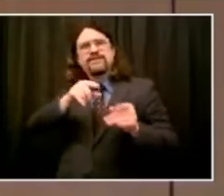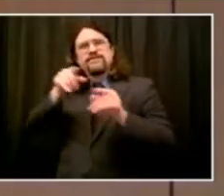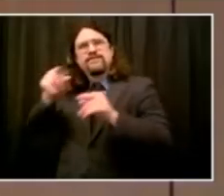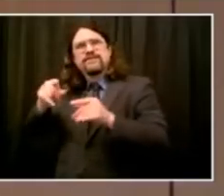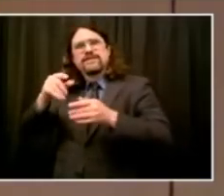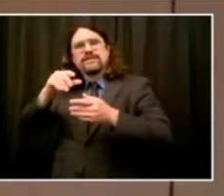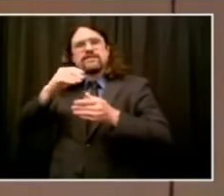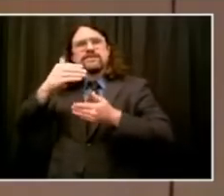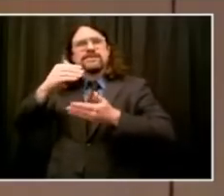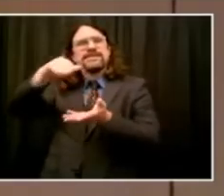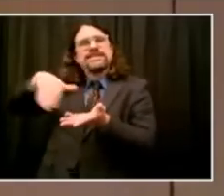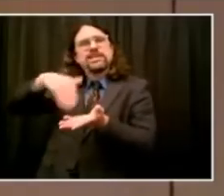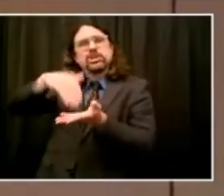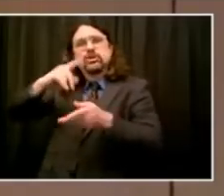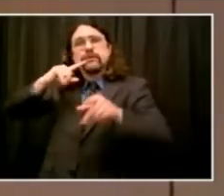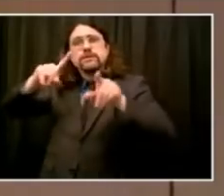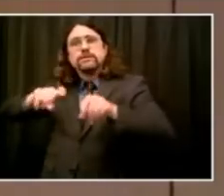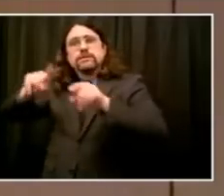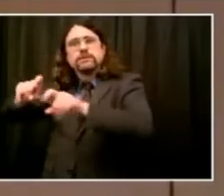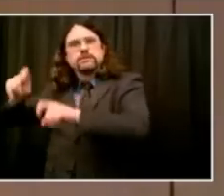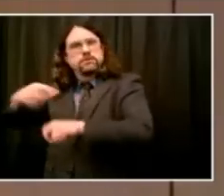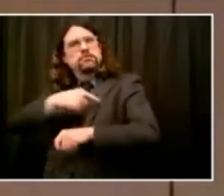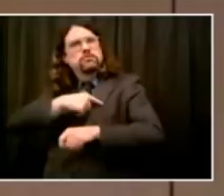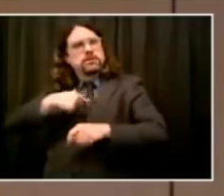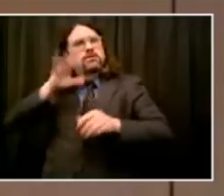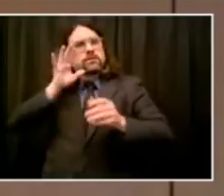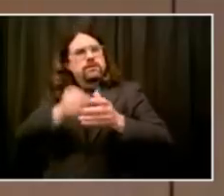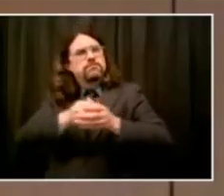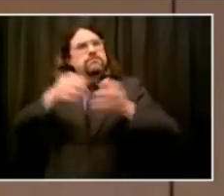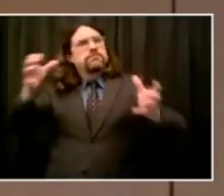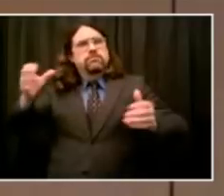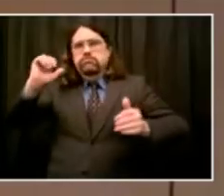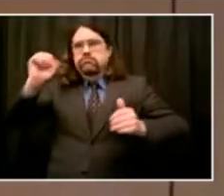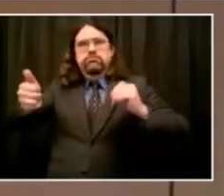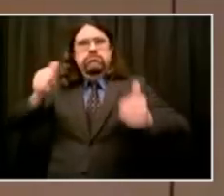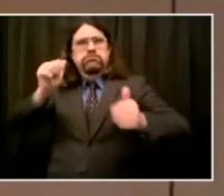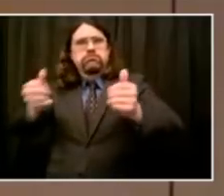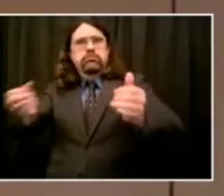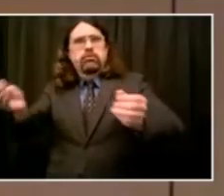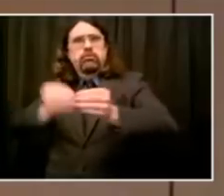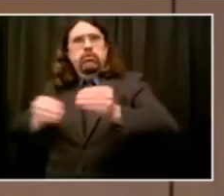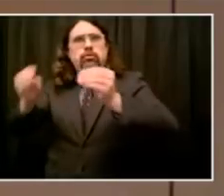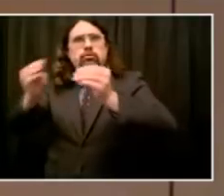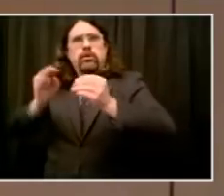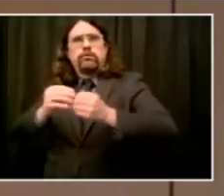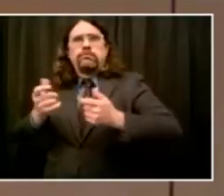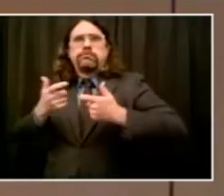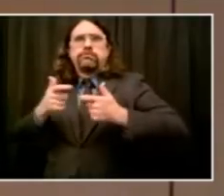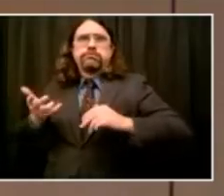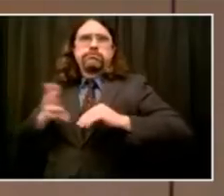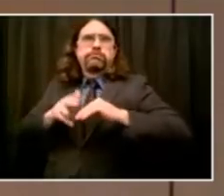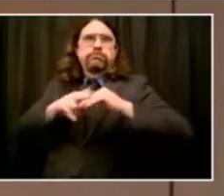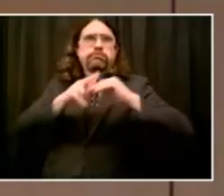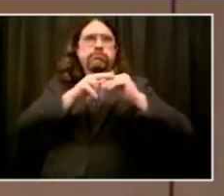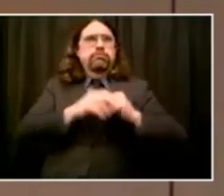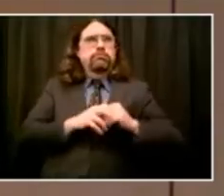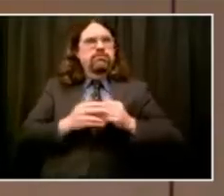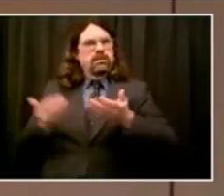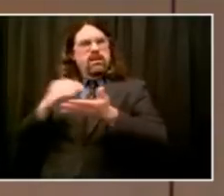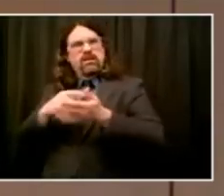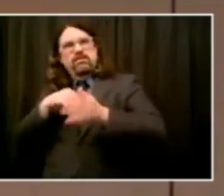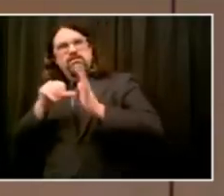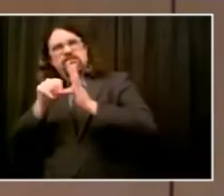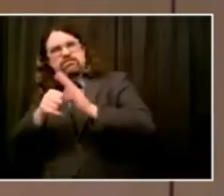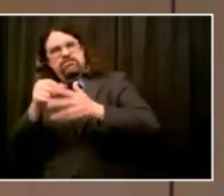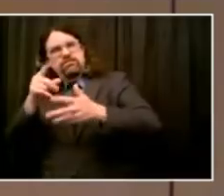you know, now we're also including children who may have been presenting with mild symptoms